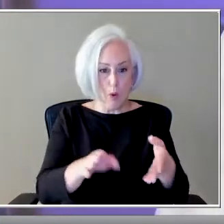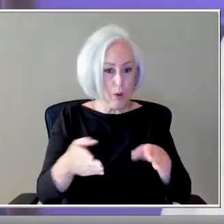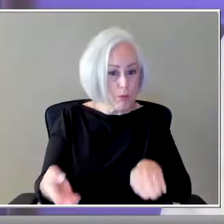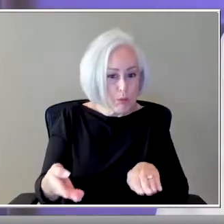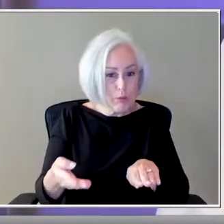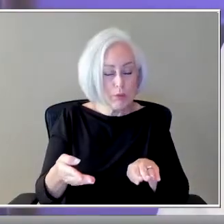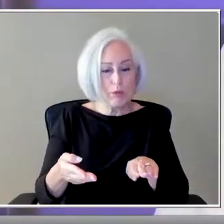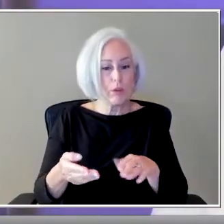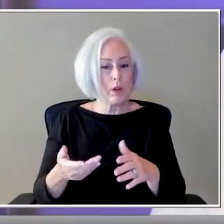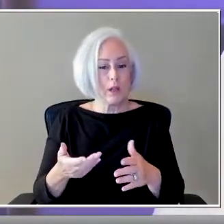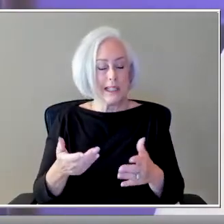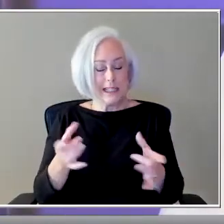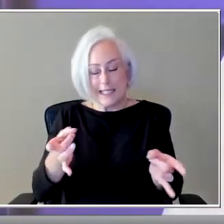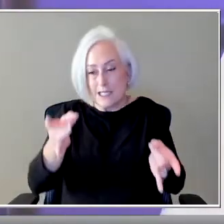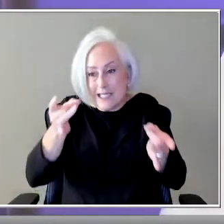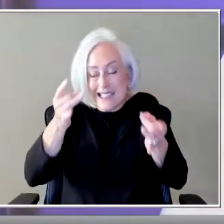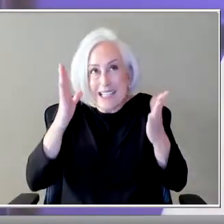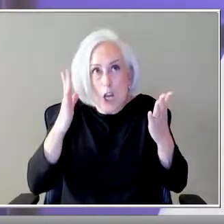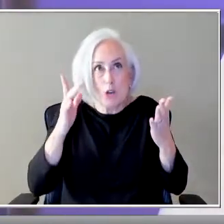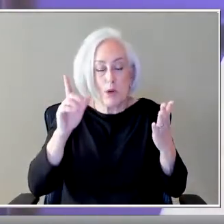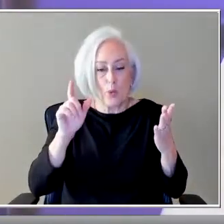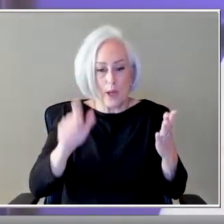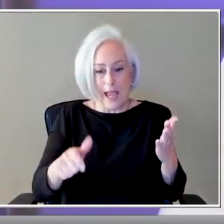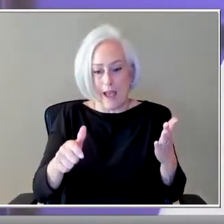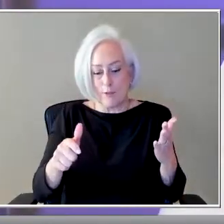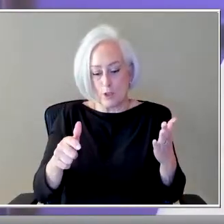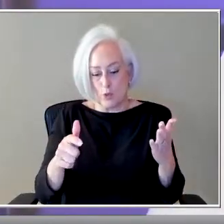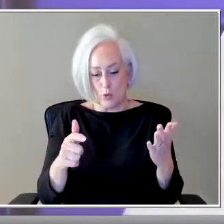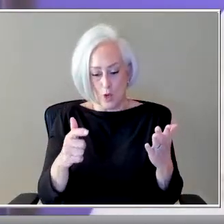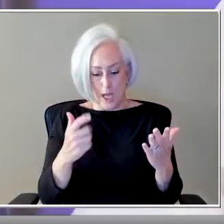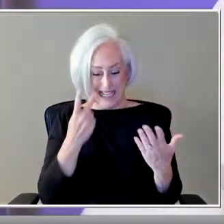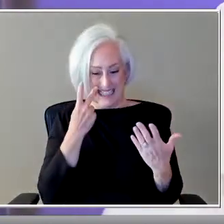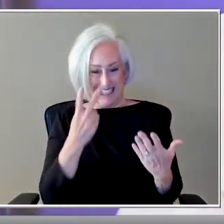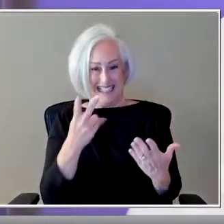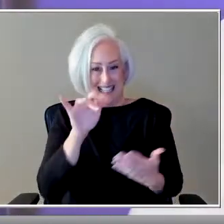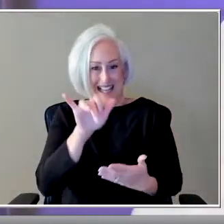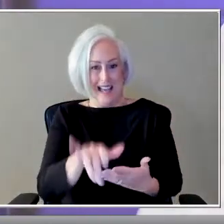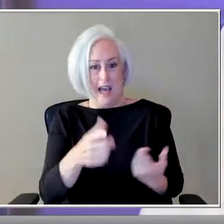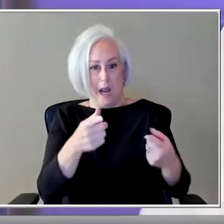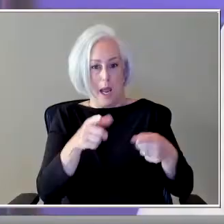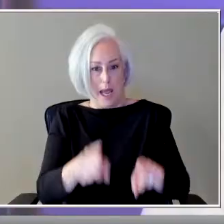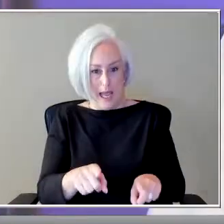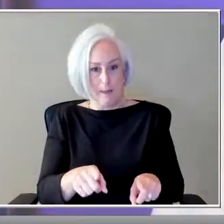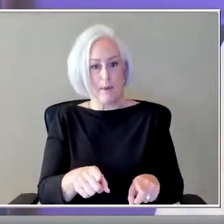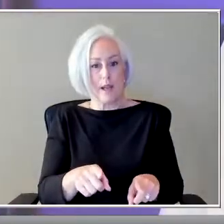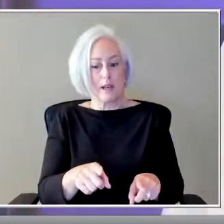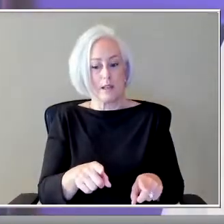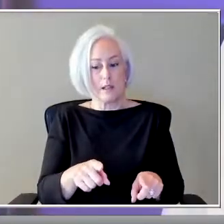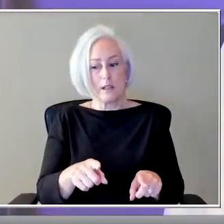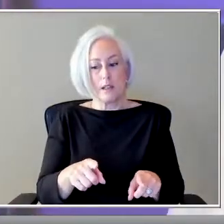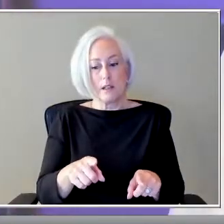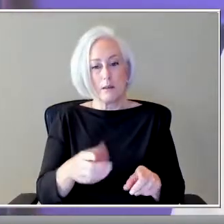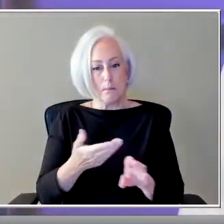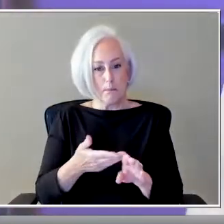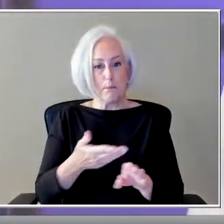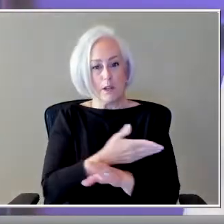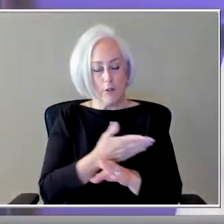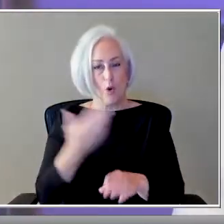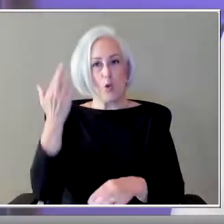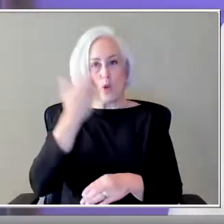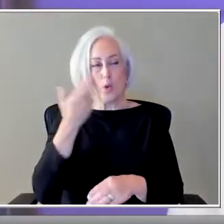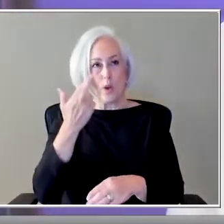it's horrible that it would have to come to that this event has to occur before we realize it.